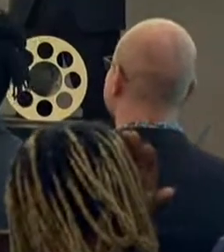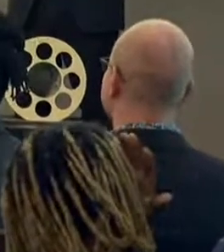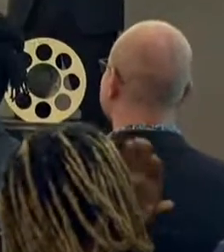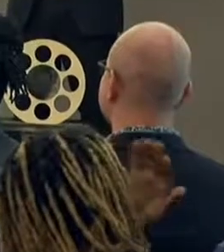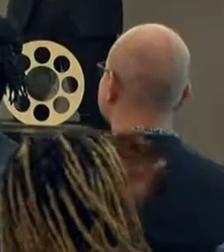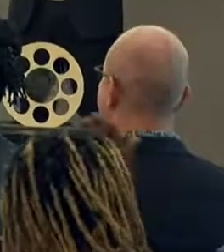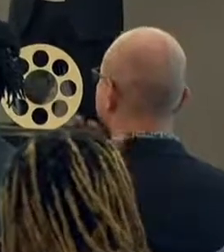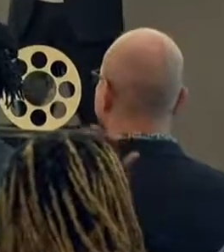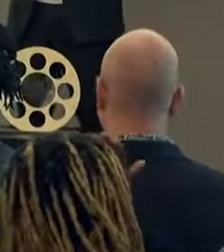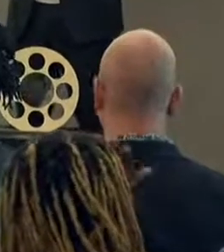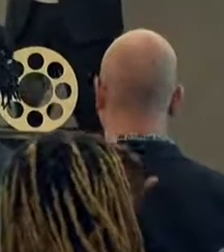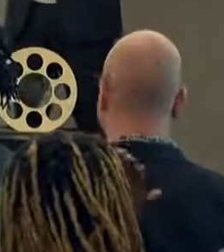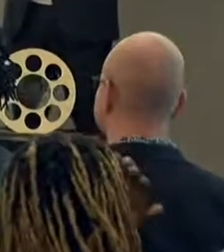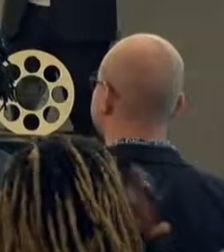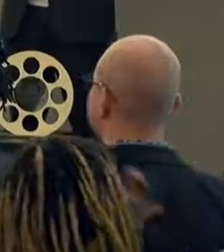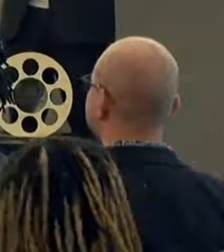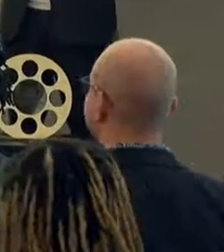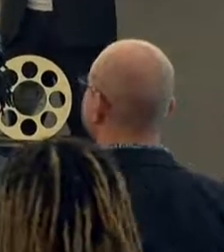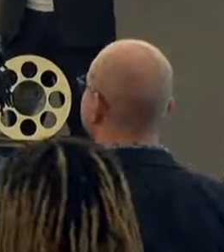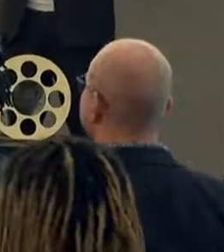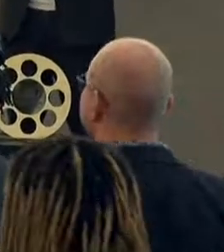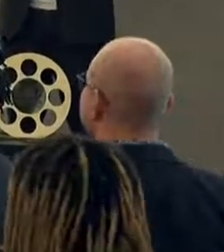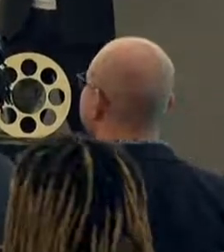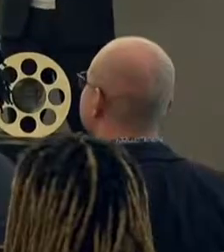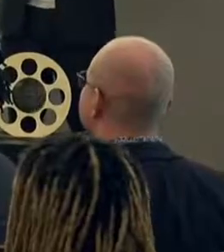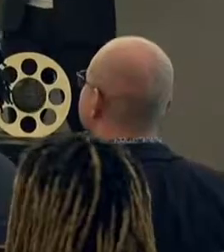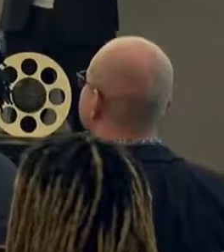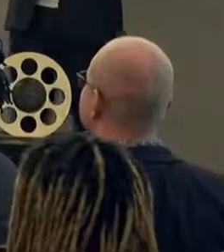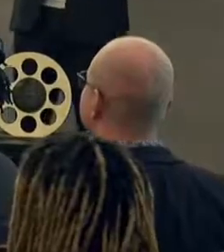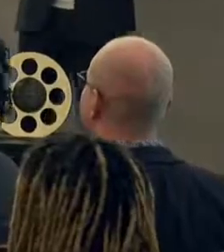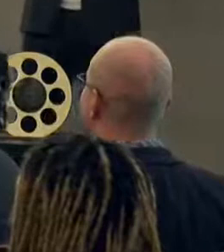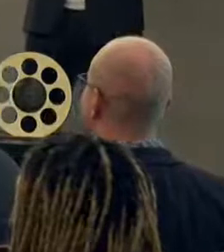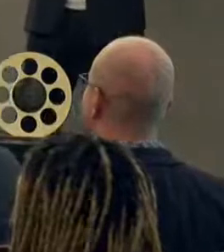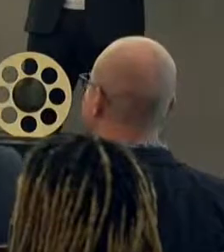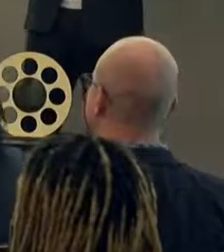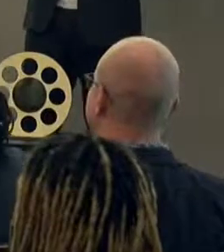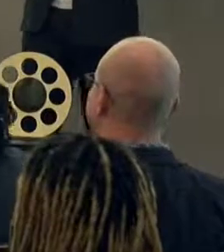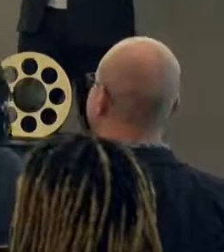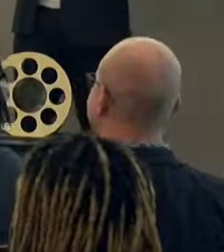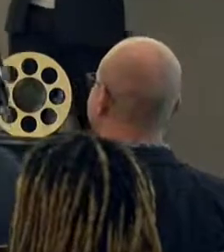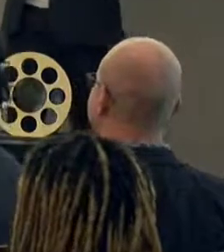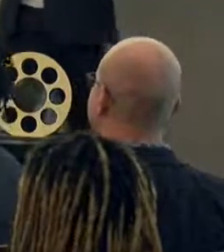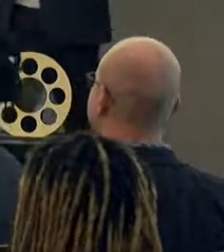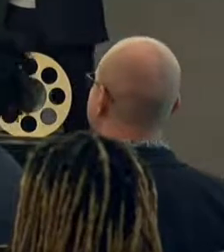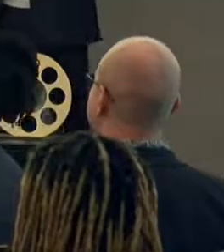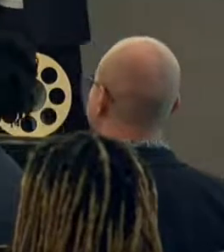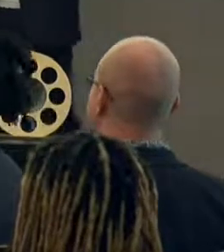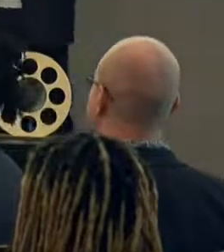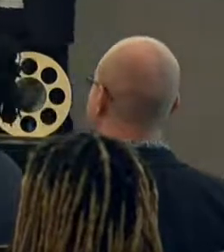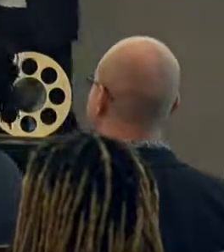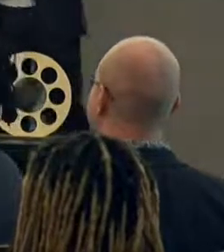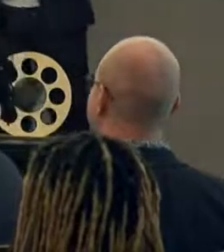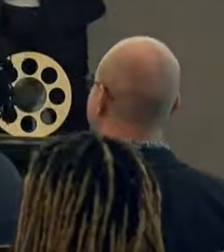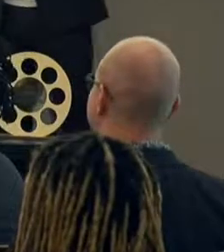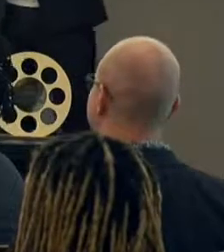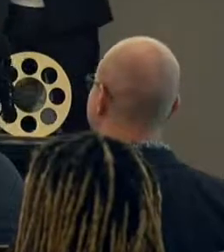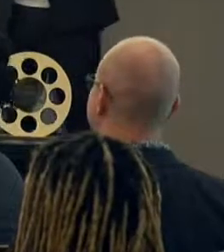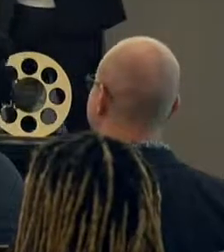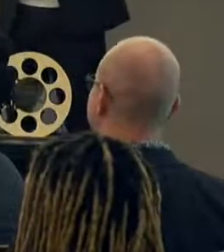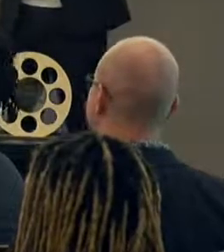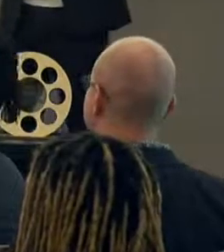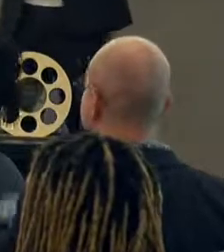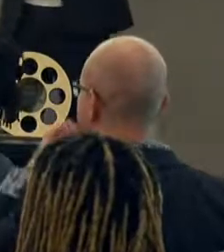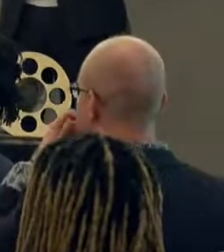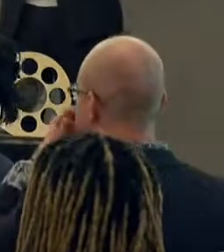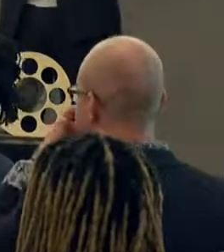So to continue this conversation, but I don't know if I should go back to Janet Jackson and the good old days. I will always derail, or